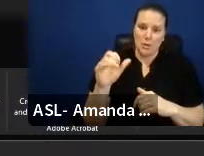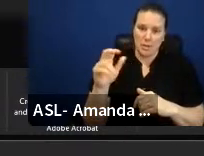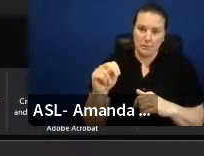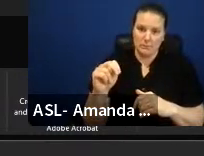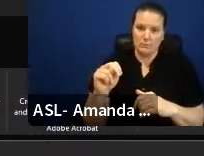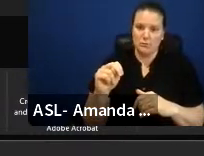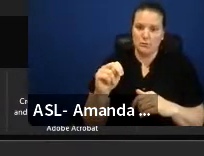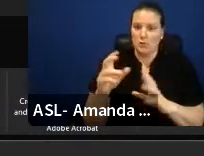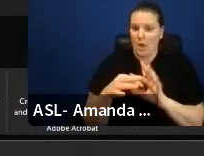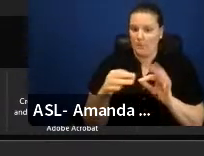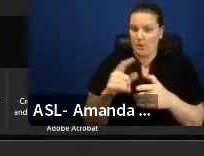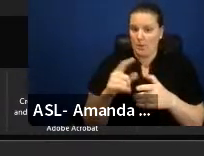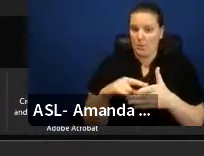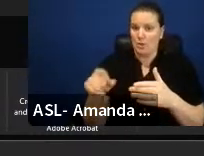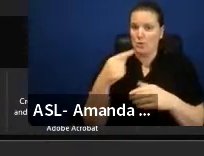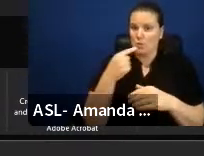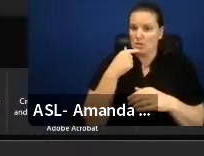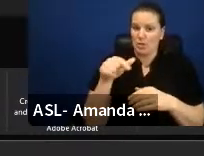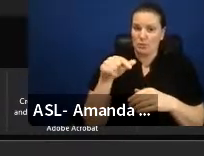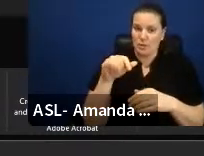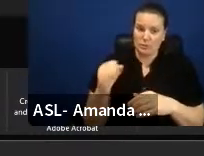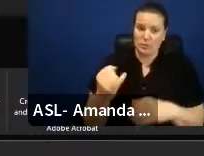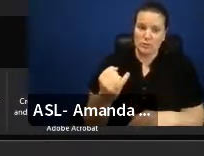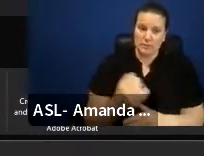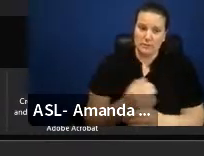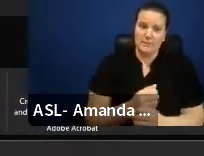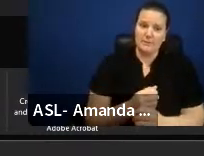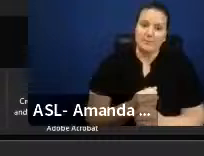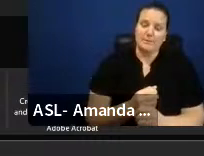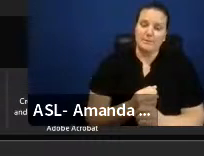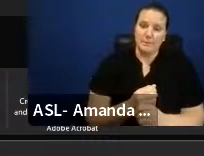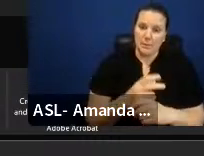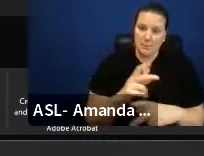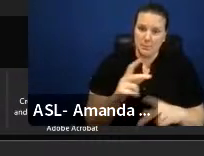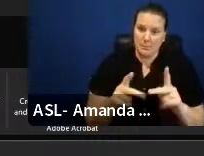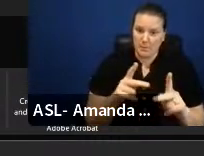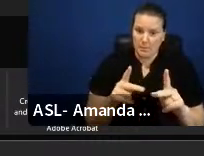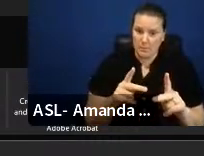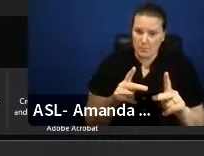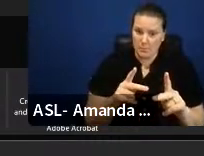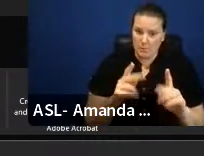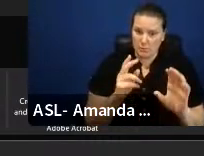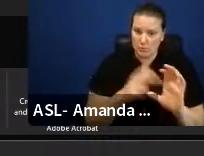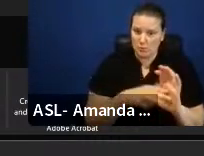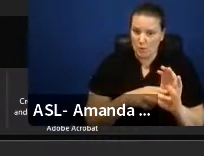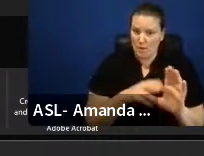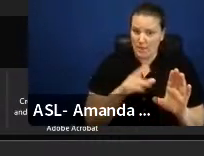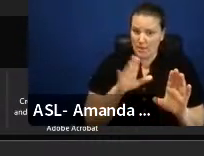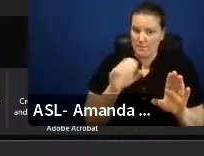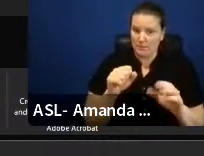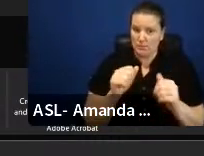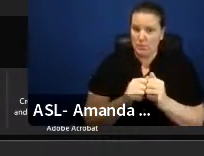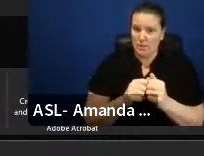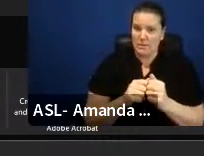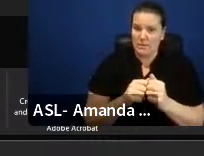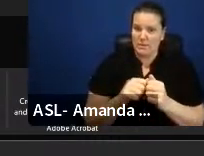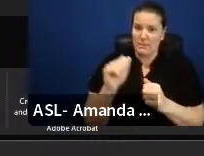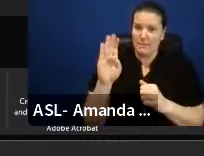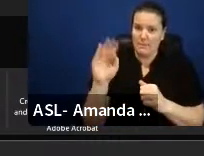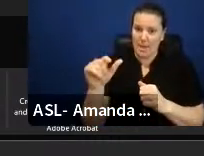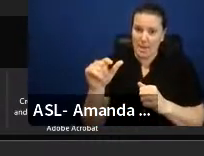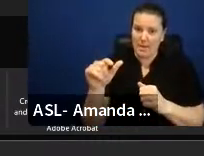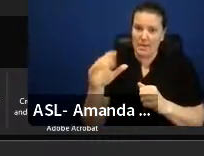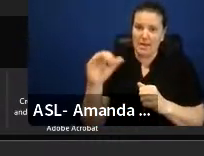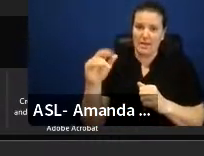you said, Greg. People currently get on buses with bags and cans. Not on C-Train. Okay. Oh, they